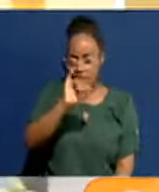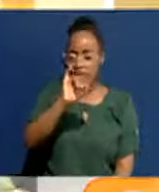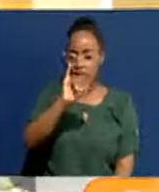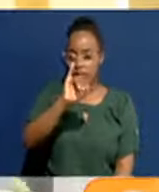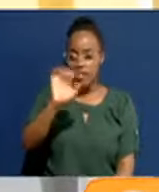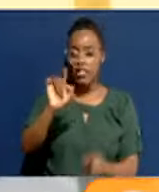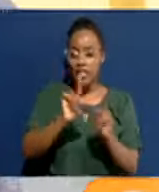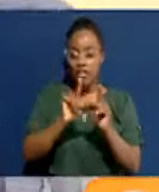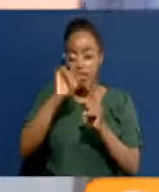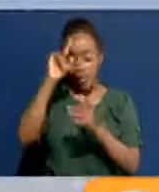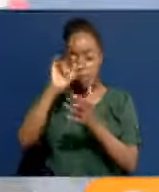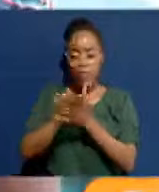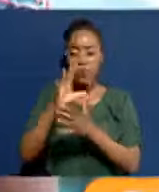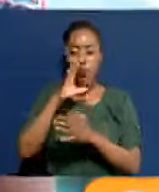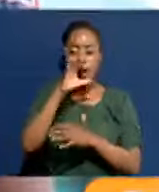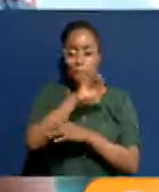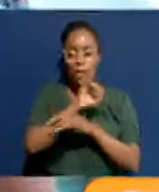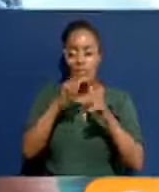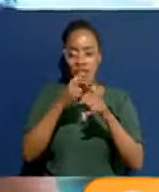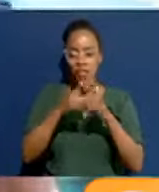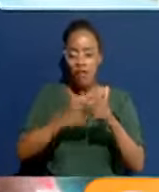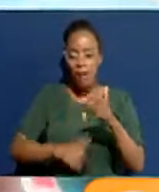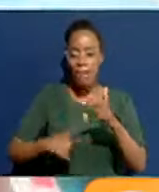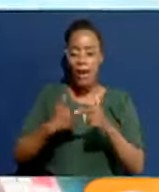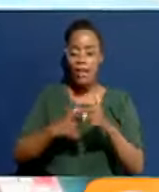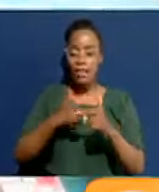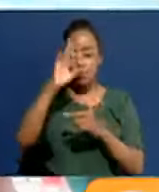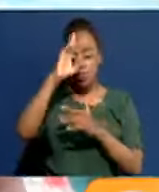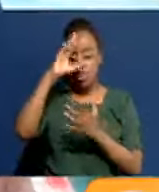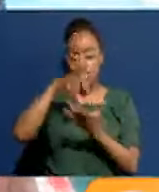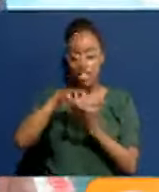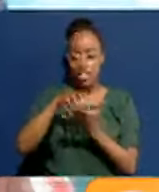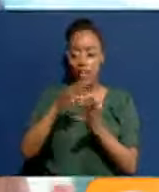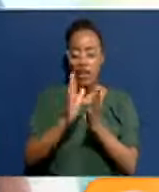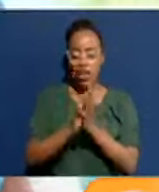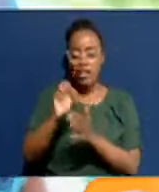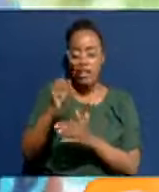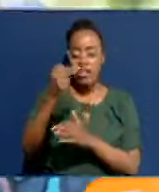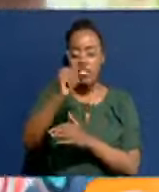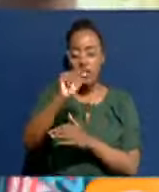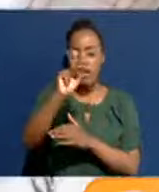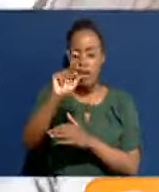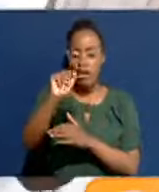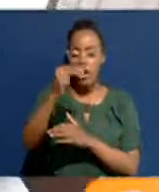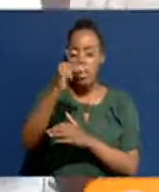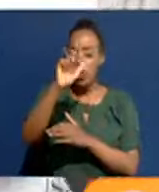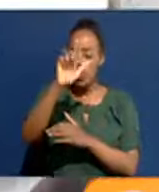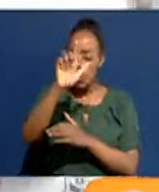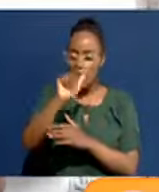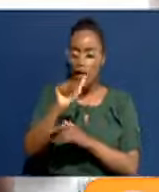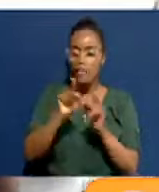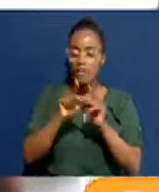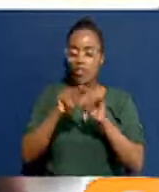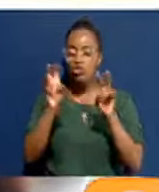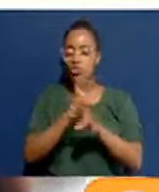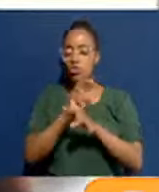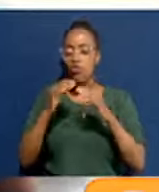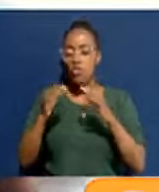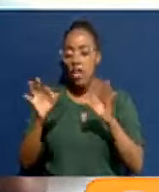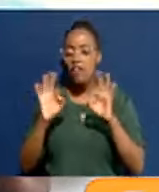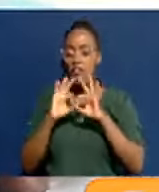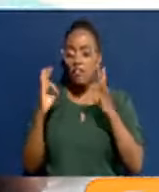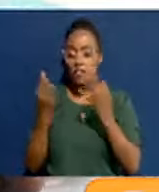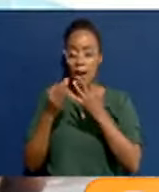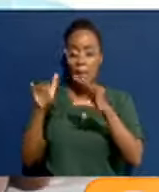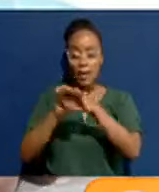still missing continue to throng the Malindi Police Station and Shakahola Forest with the hopes of sighting their loved ones. The